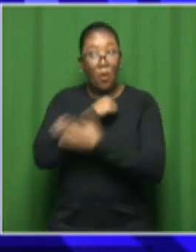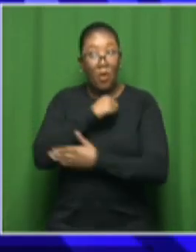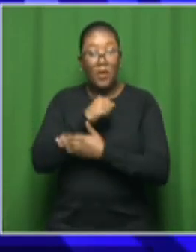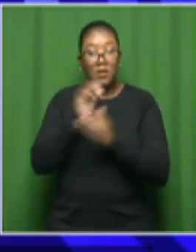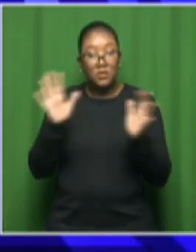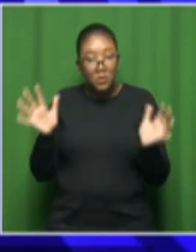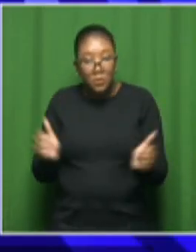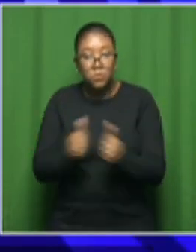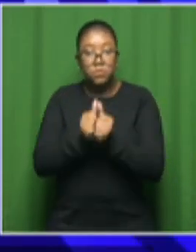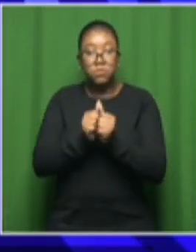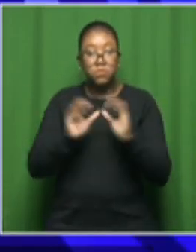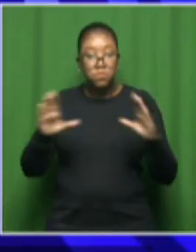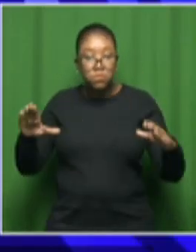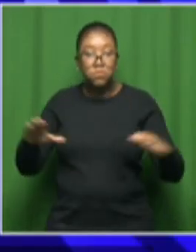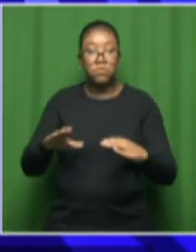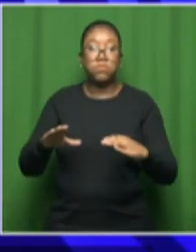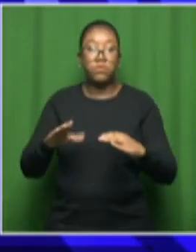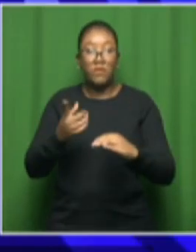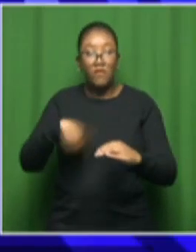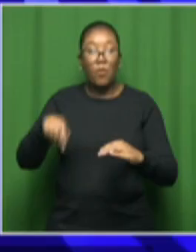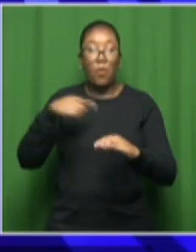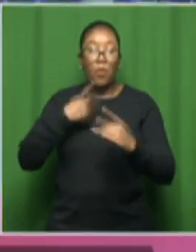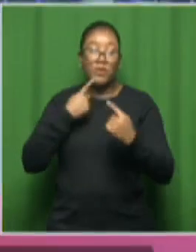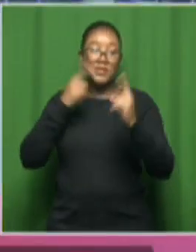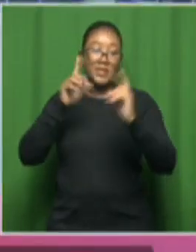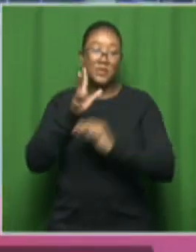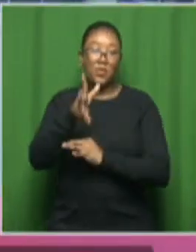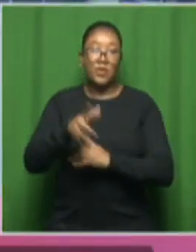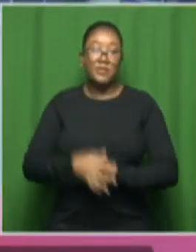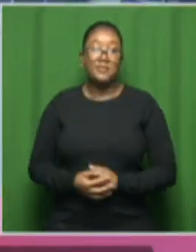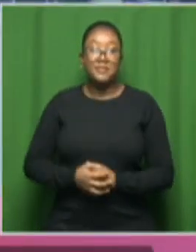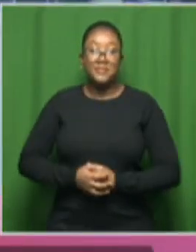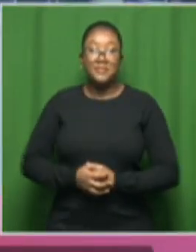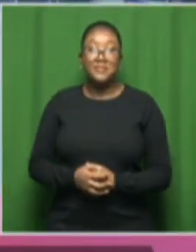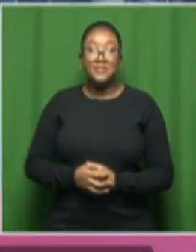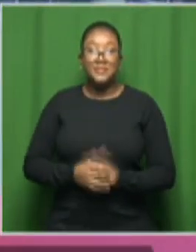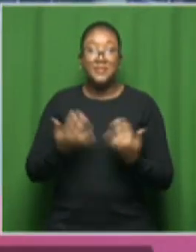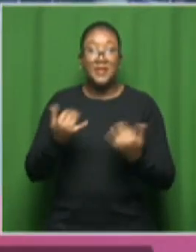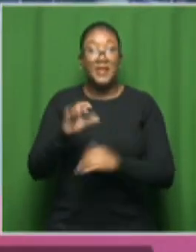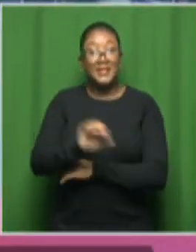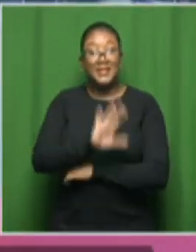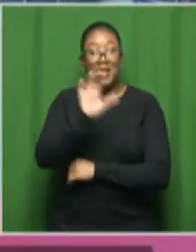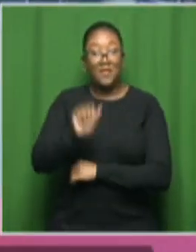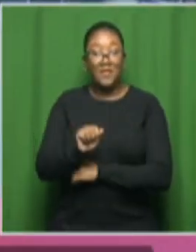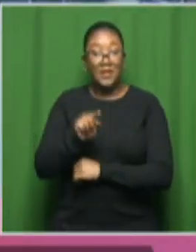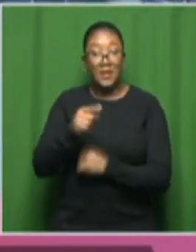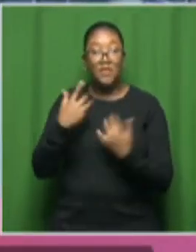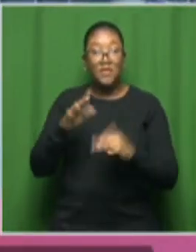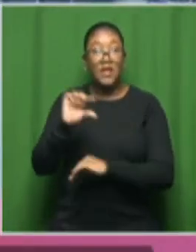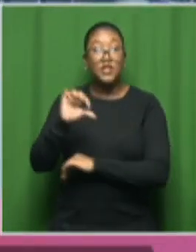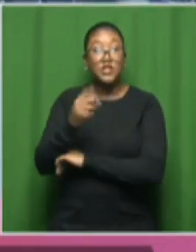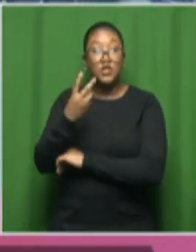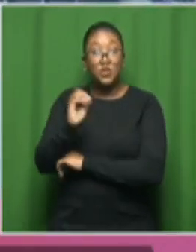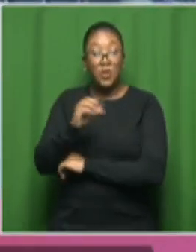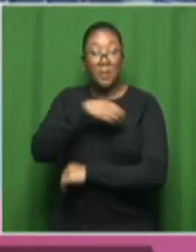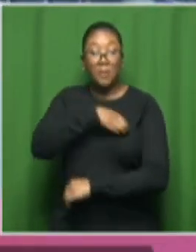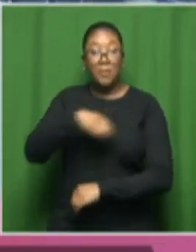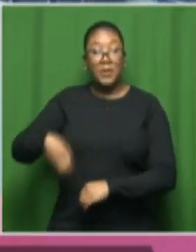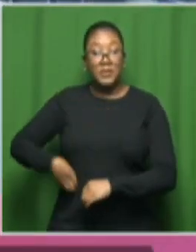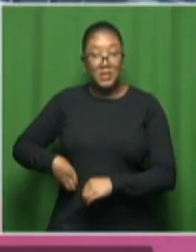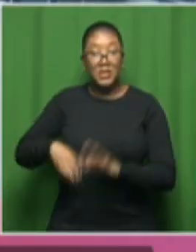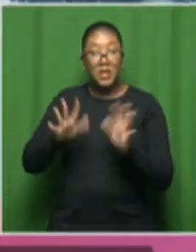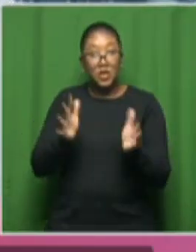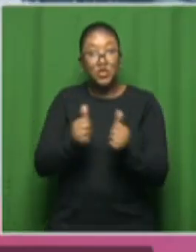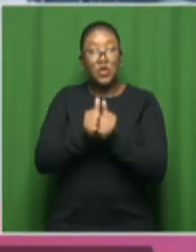pillar of the 2030 Sustainable Development Goals. South Africa's theme for its G20 presidency: